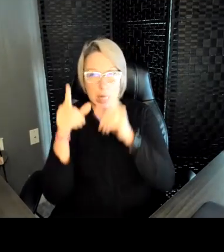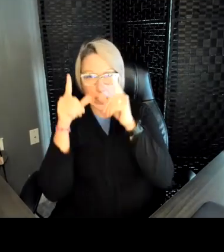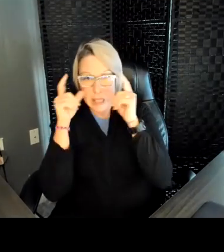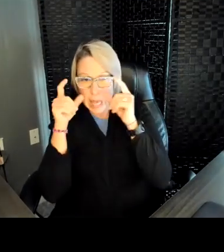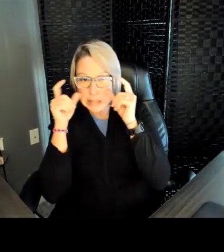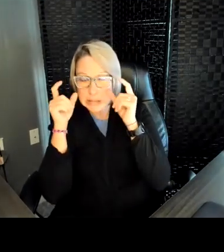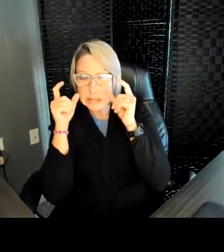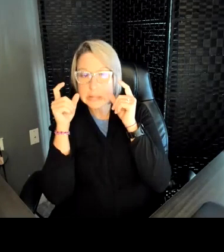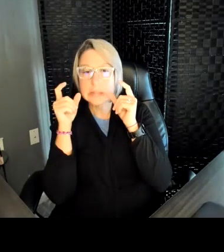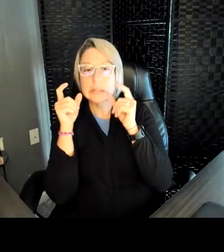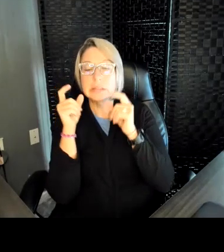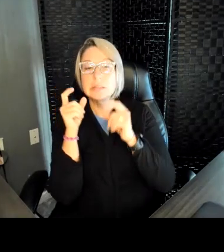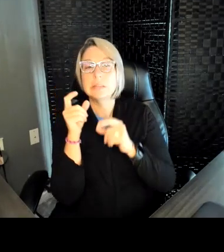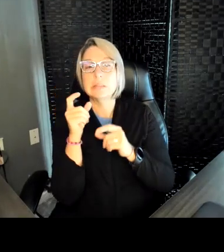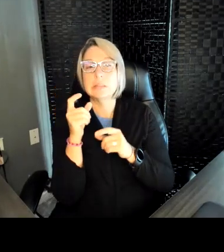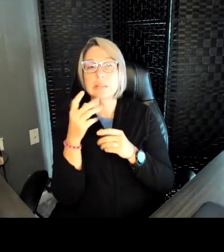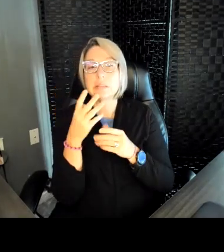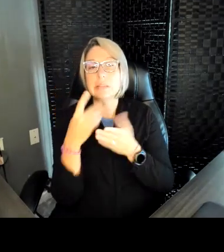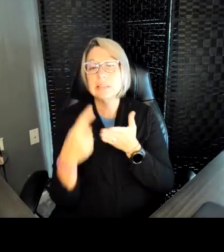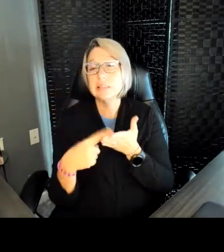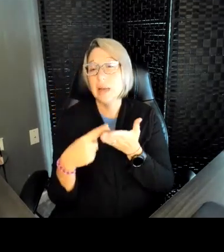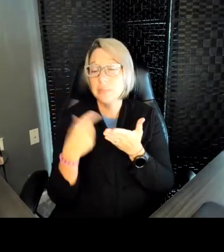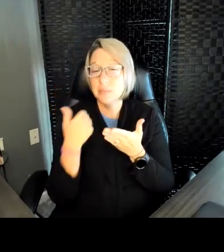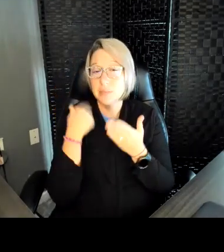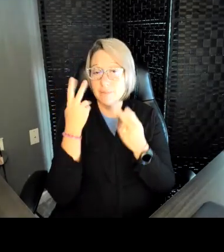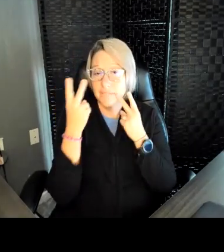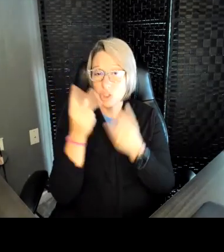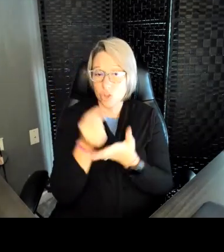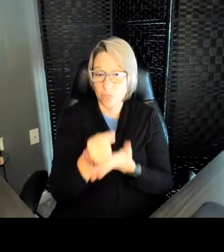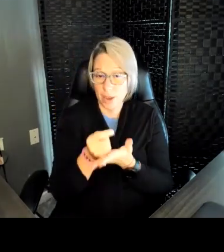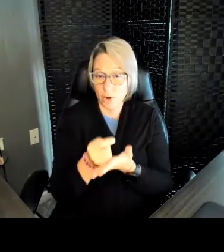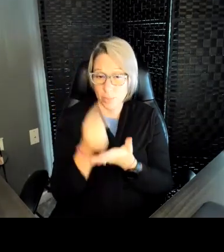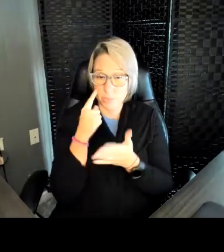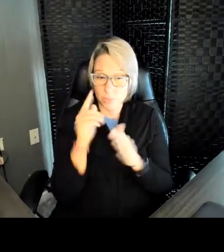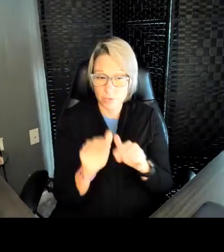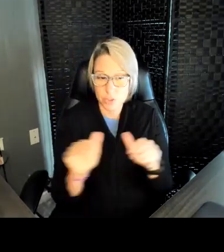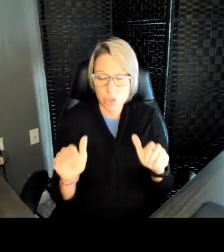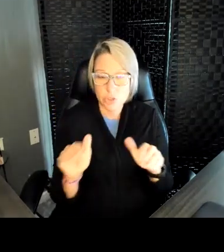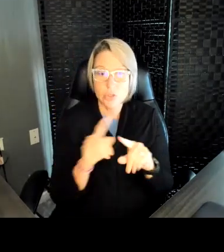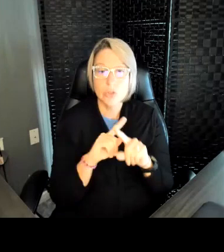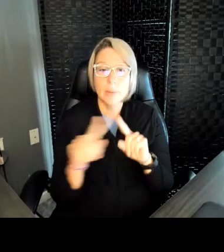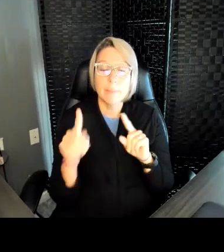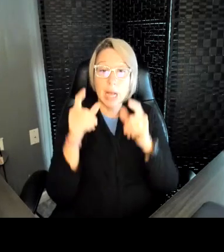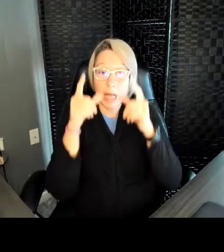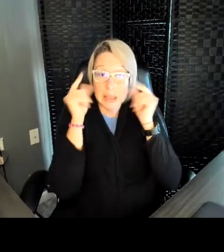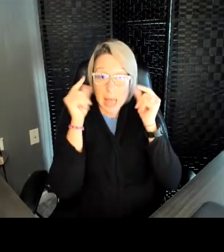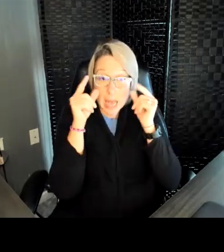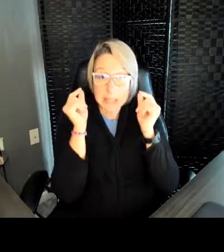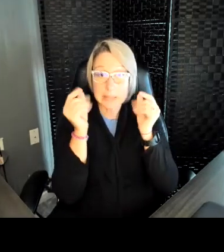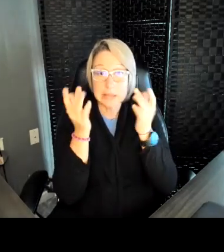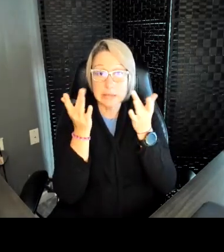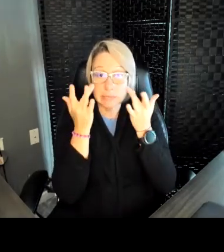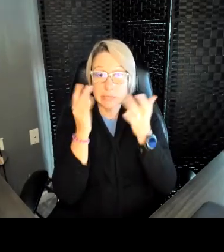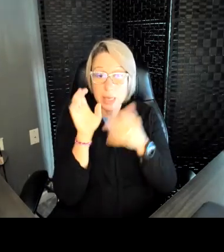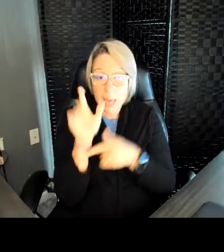hear them offer vision therapy for kids. But if you need glasses or contact lenses, these are the people that